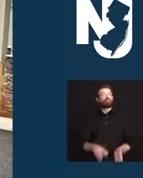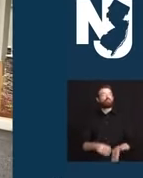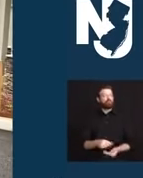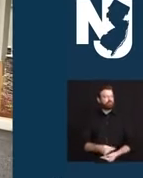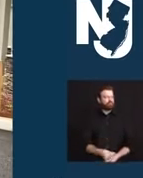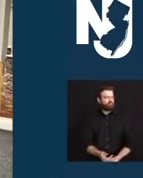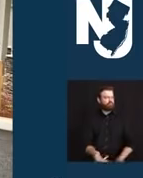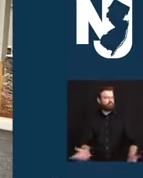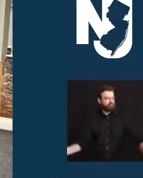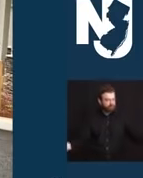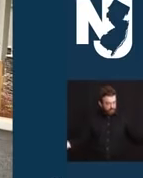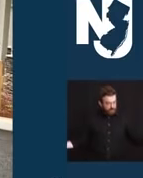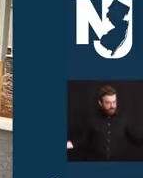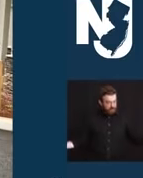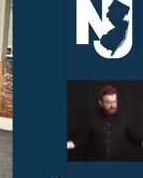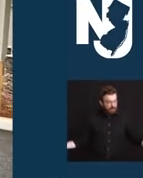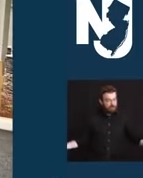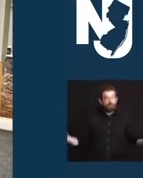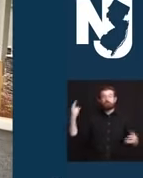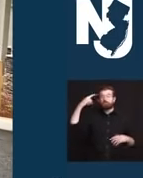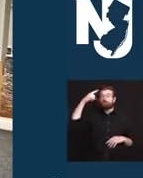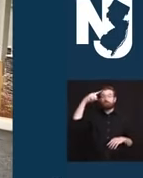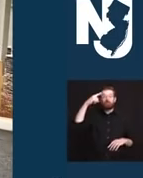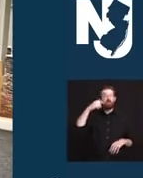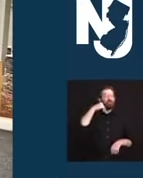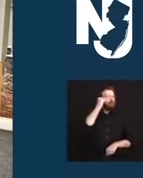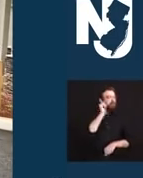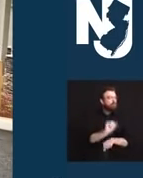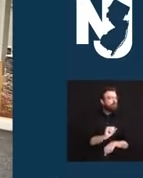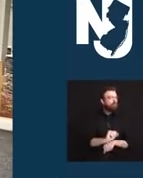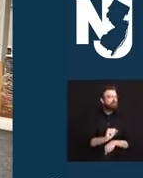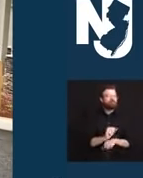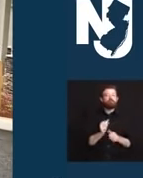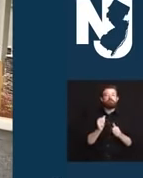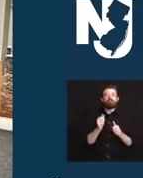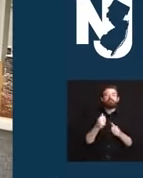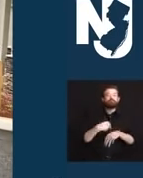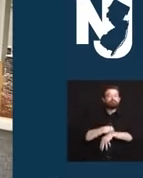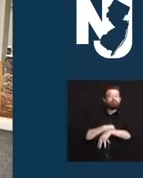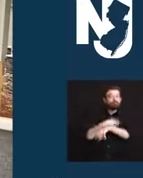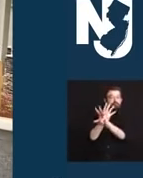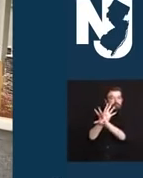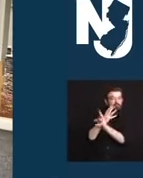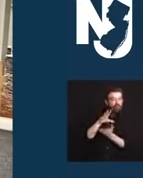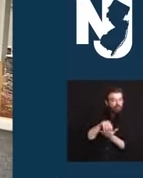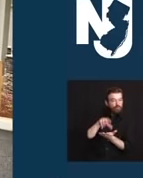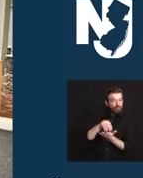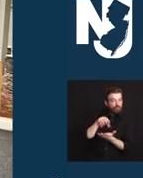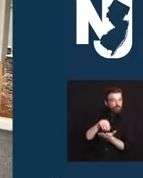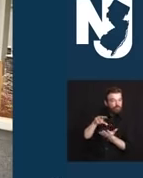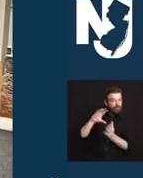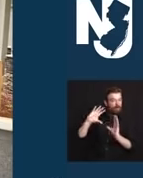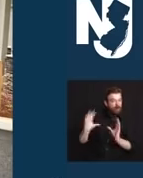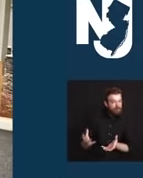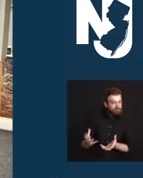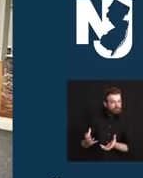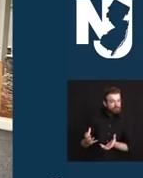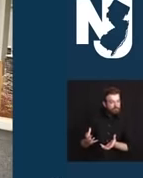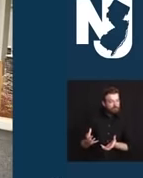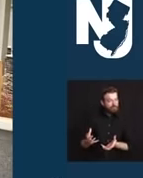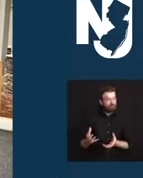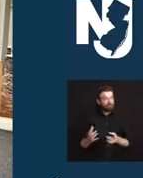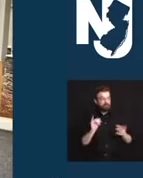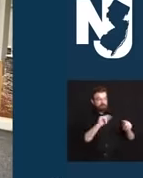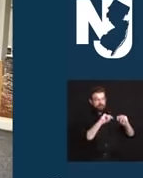learning. So to CEO Bob Garashi, and that's Bob in the back under the baseball cap, and to the Community Development Corporation team, thank